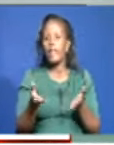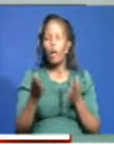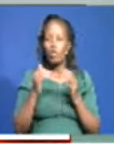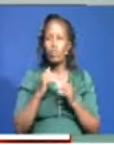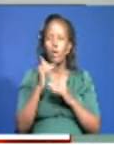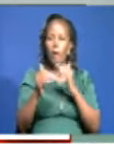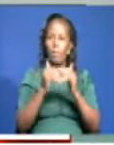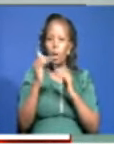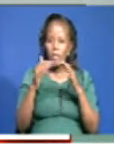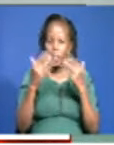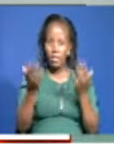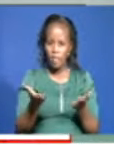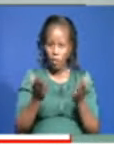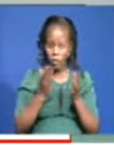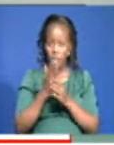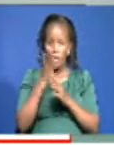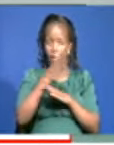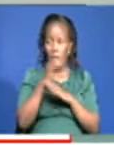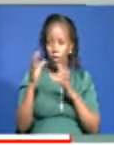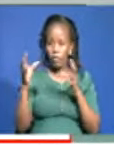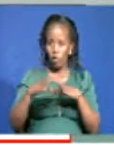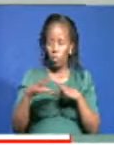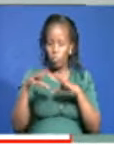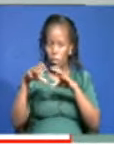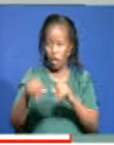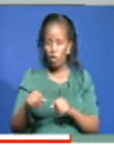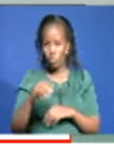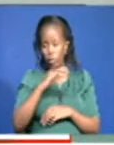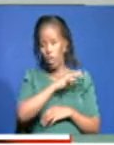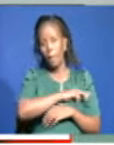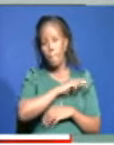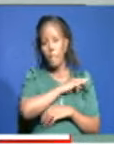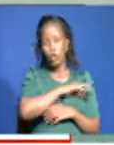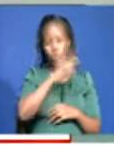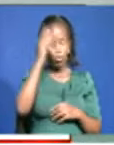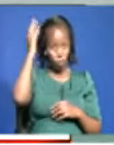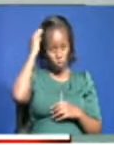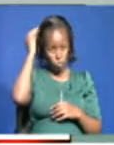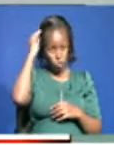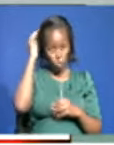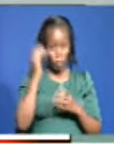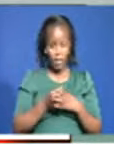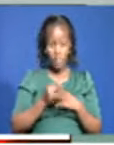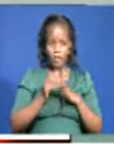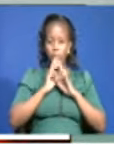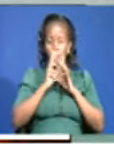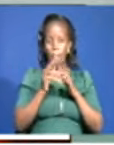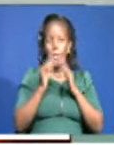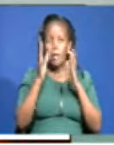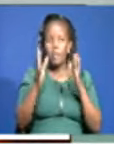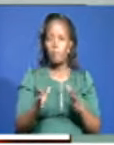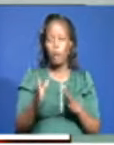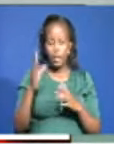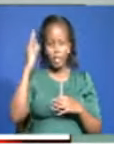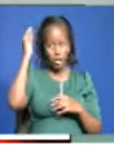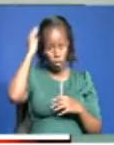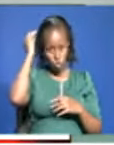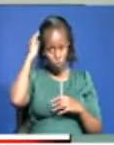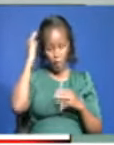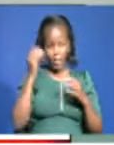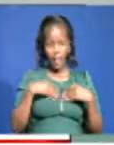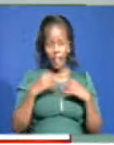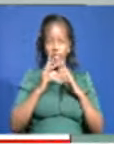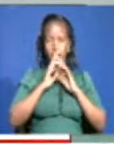over from Africa Mission in Somalia, AMISOM? Yusuf Farah was in Somalia and filed a comprehensive